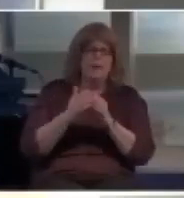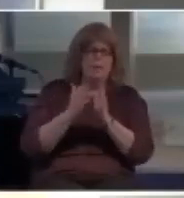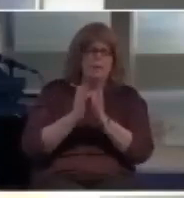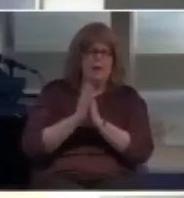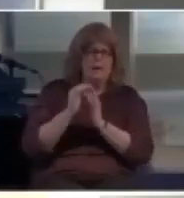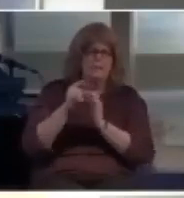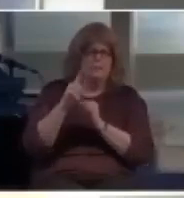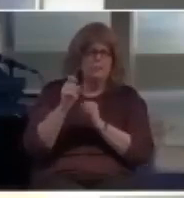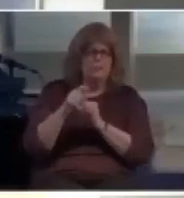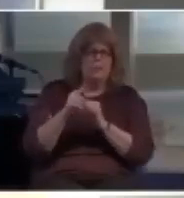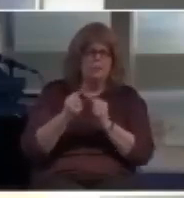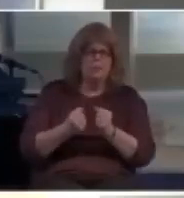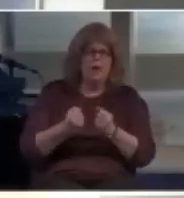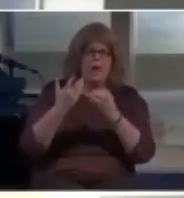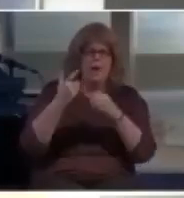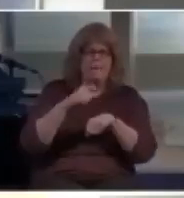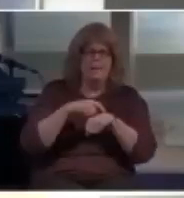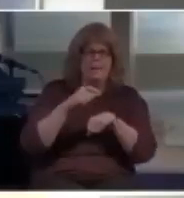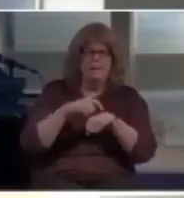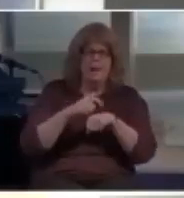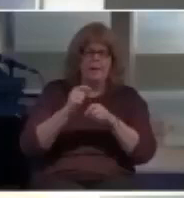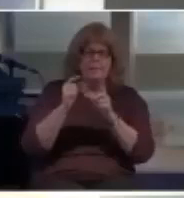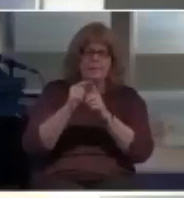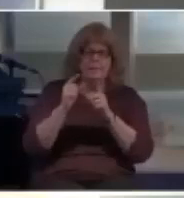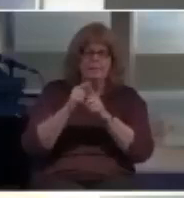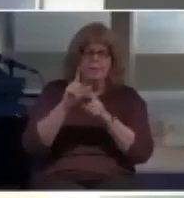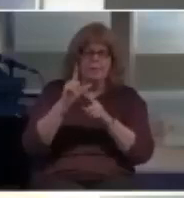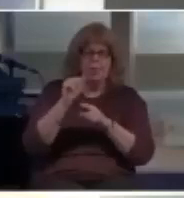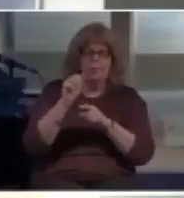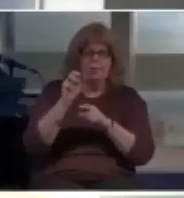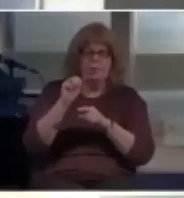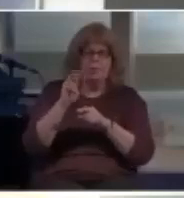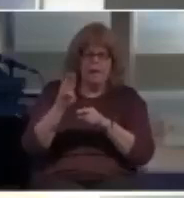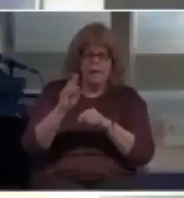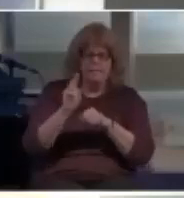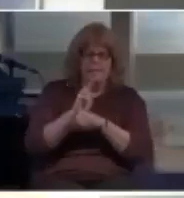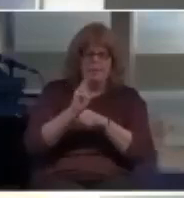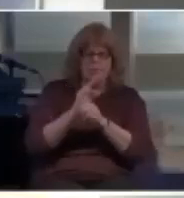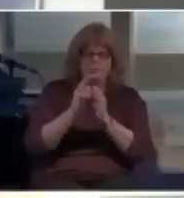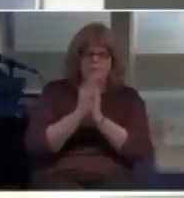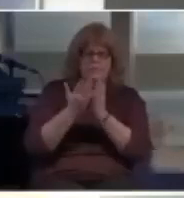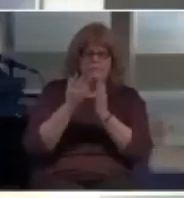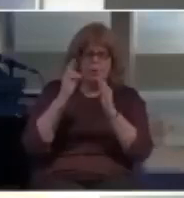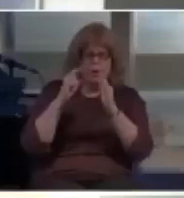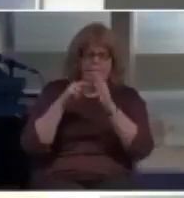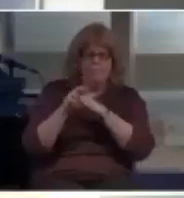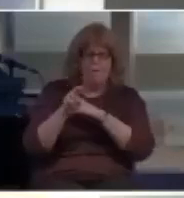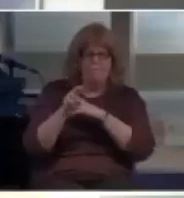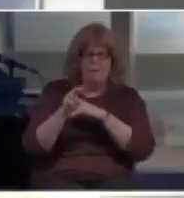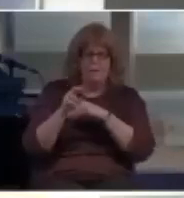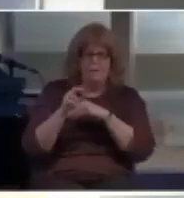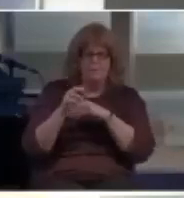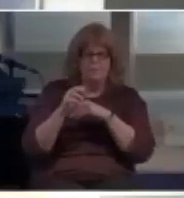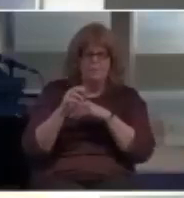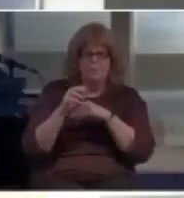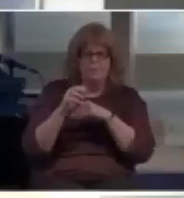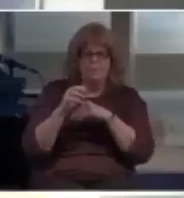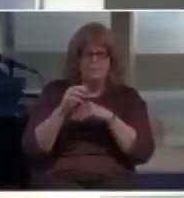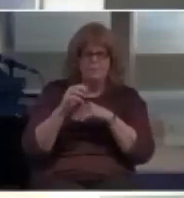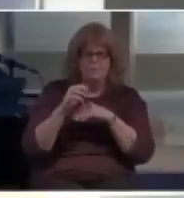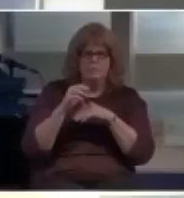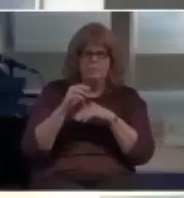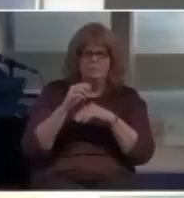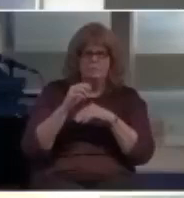question. How many times is the word lamb used in the book of Revelation that does